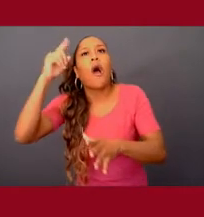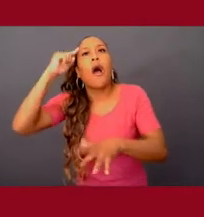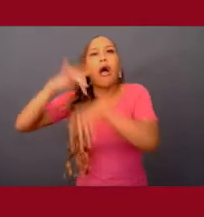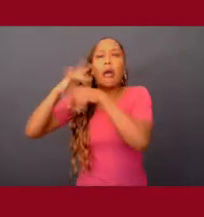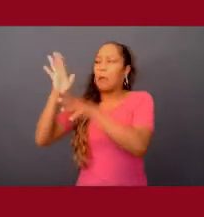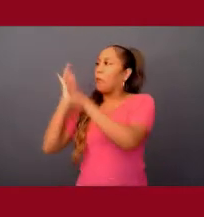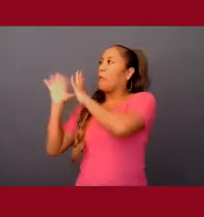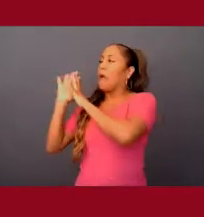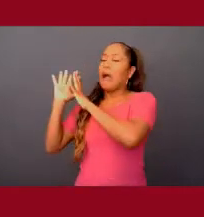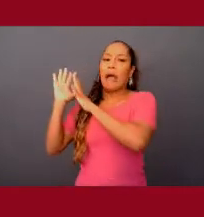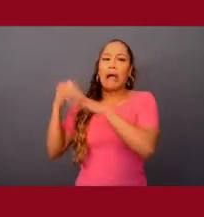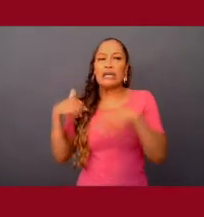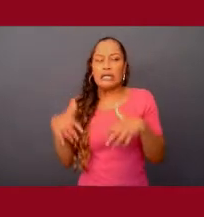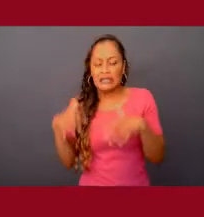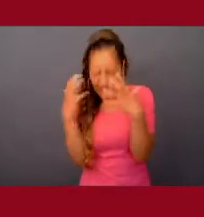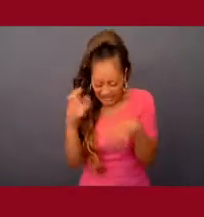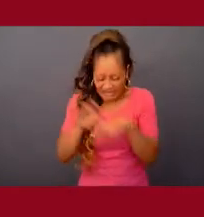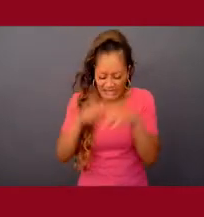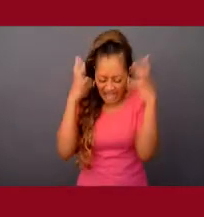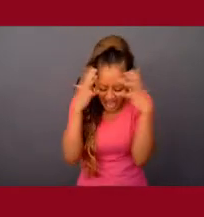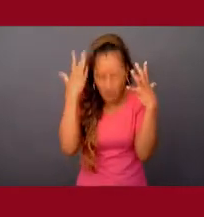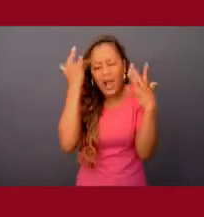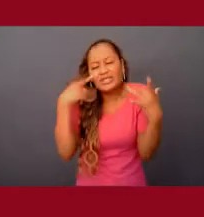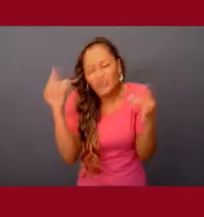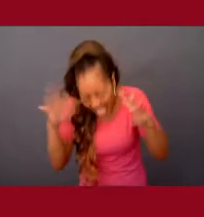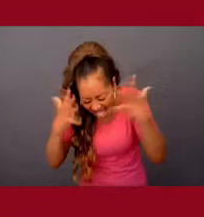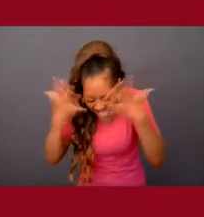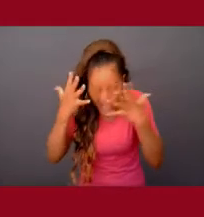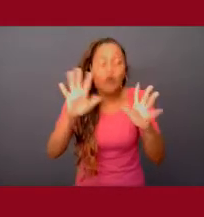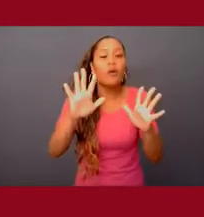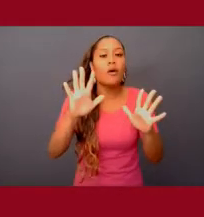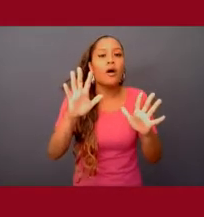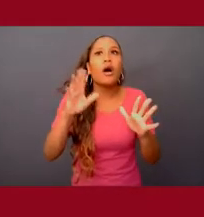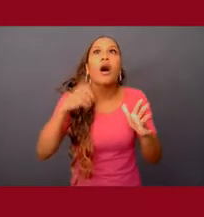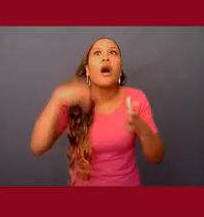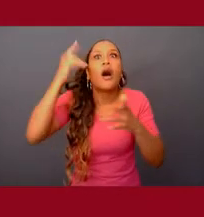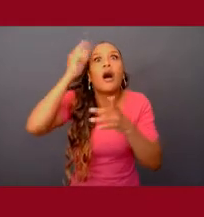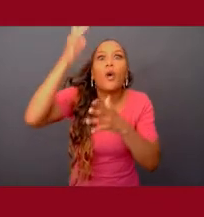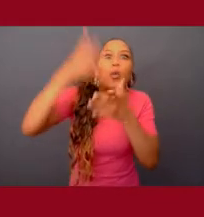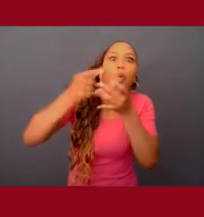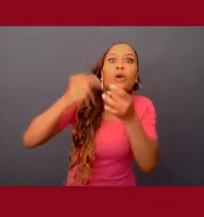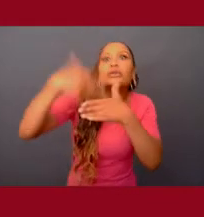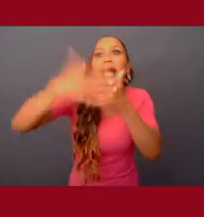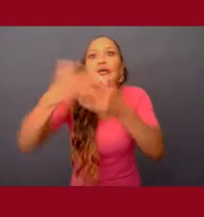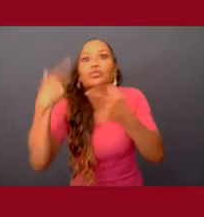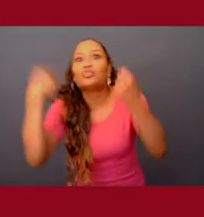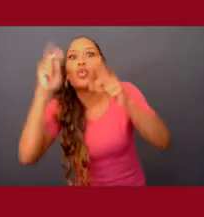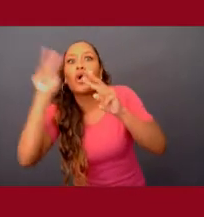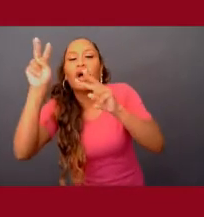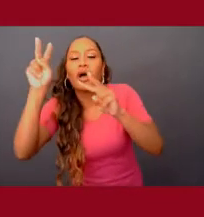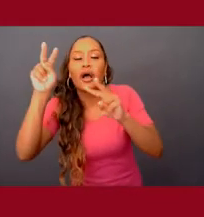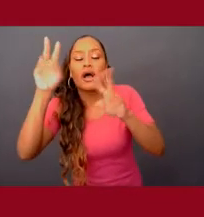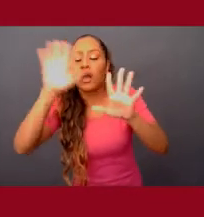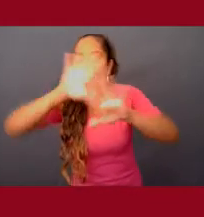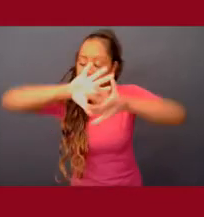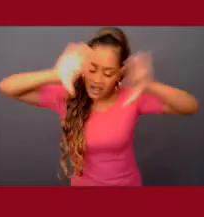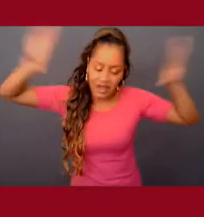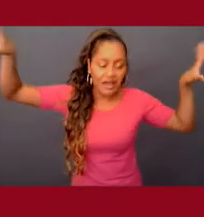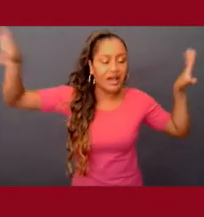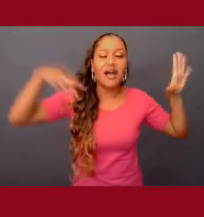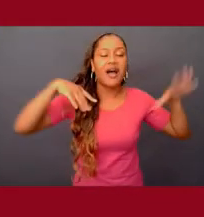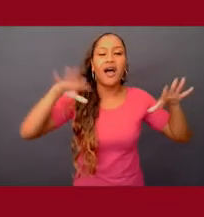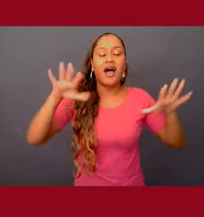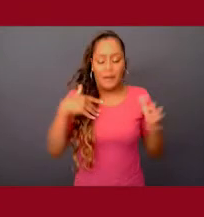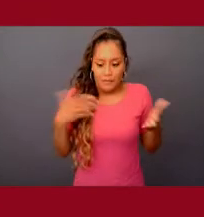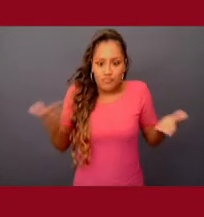sit and I would be like, I can't believe I did that, or be like, what's next? And I think that I've just been so present lately because I don't want